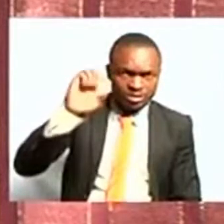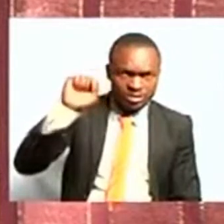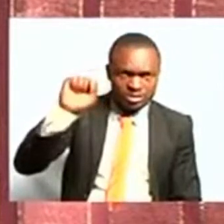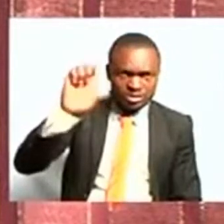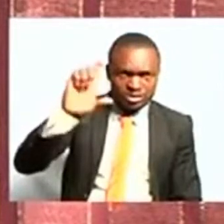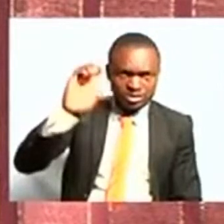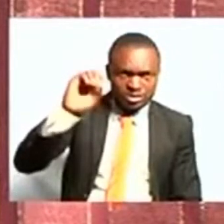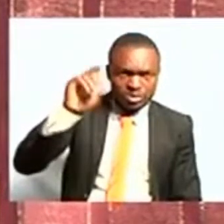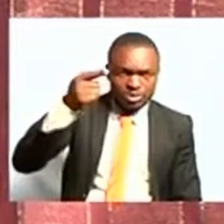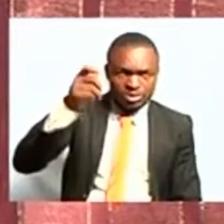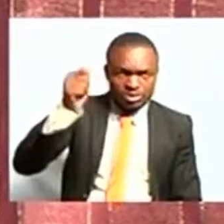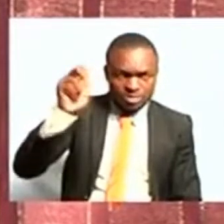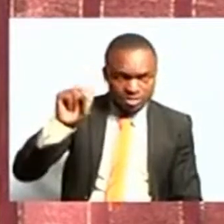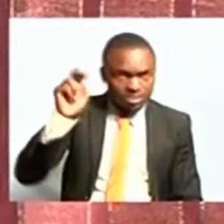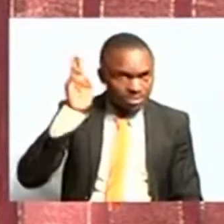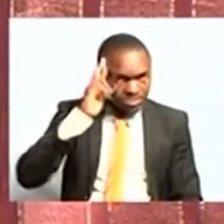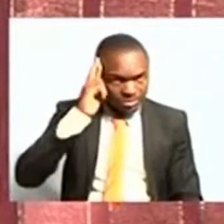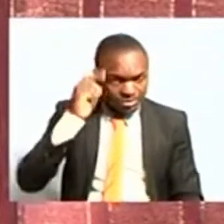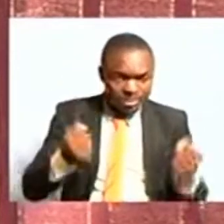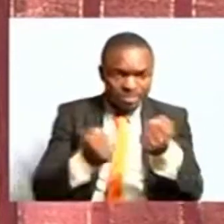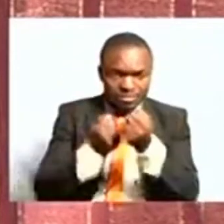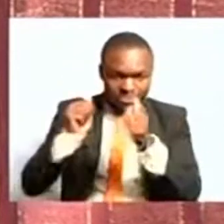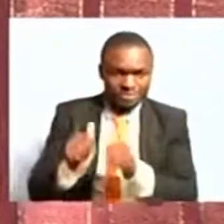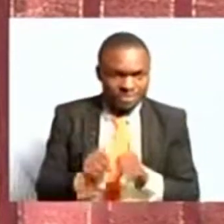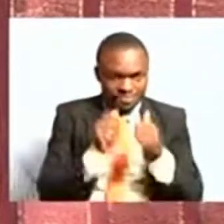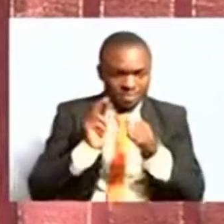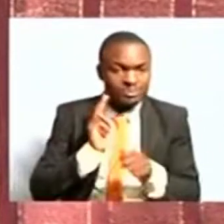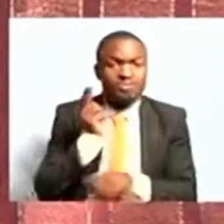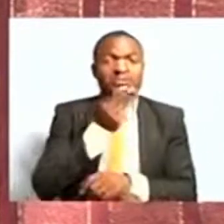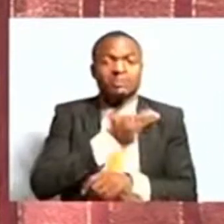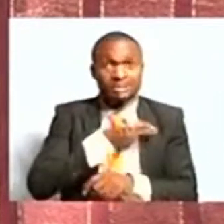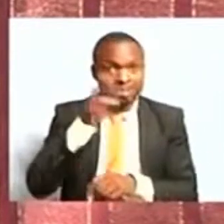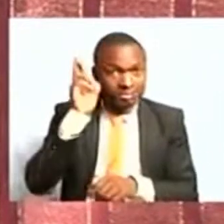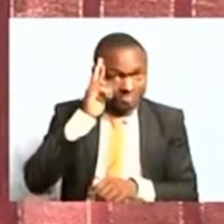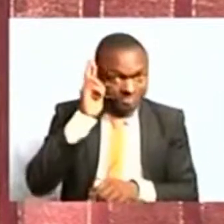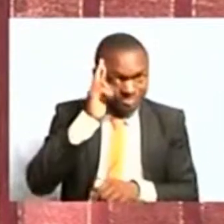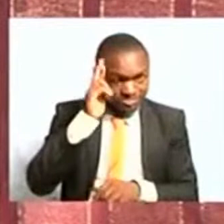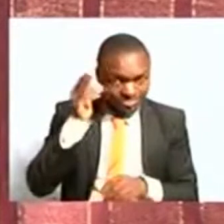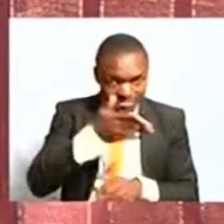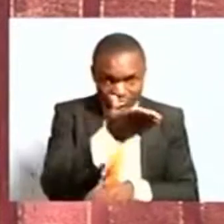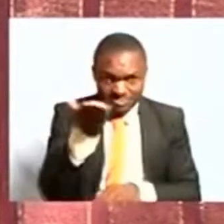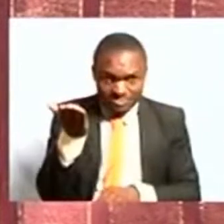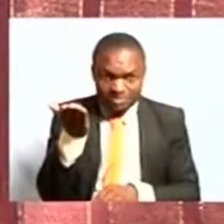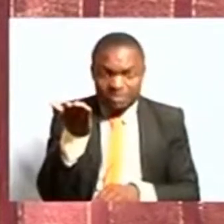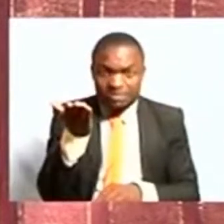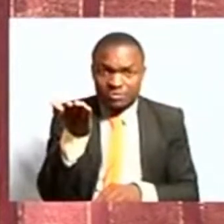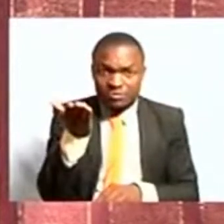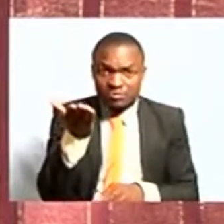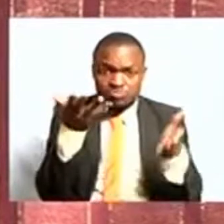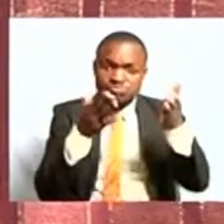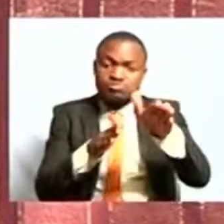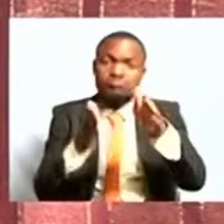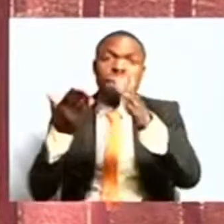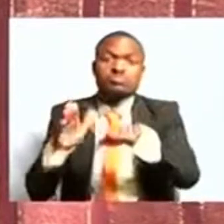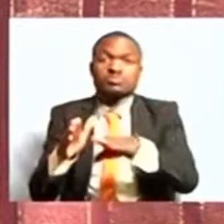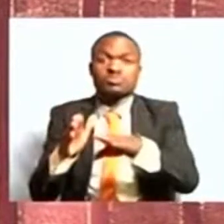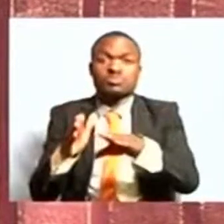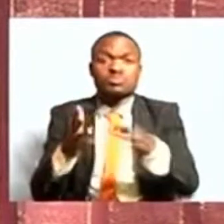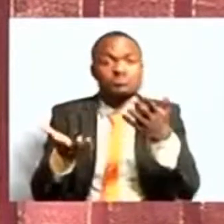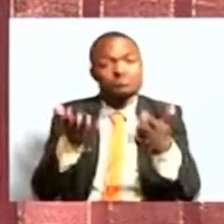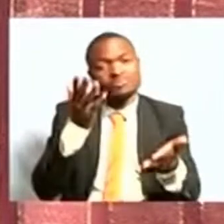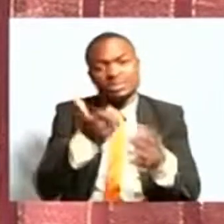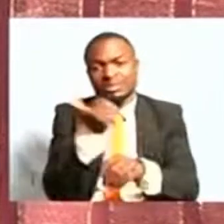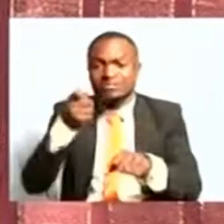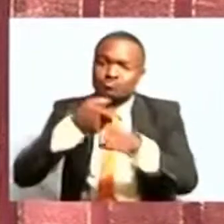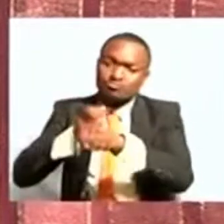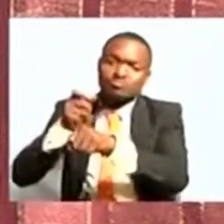remember, support, and act. So the idea is for us to remember those who have been victims of road traffic crashes